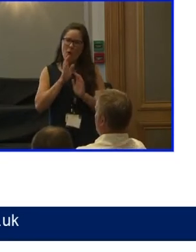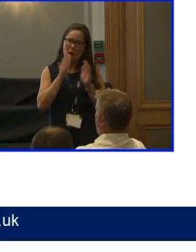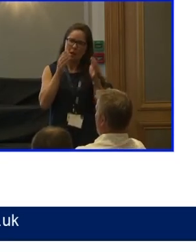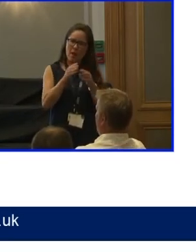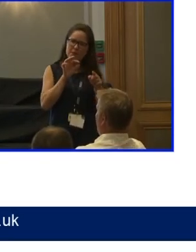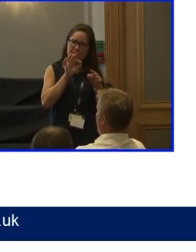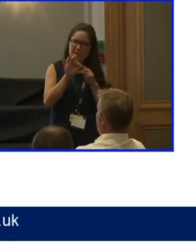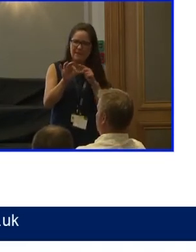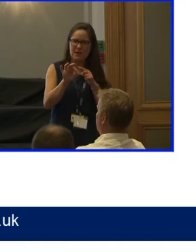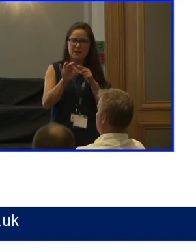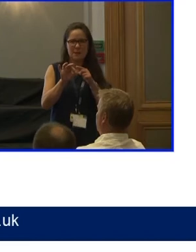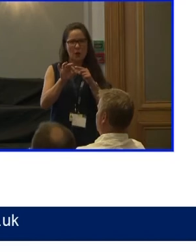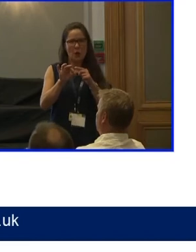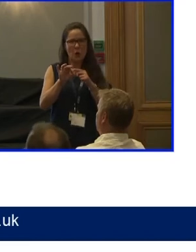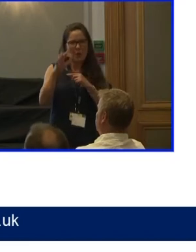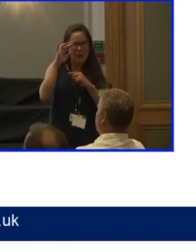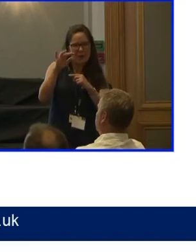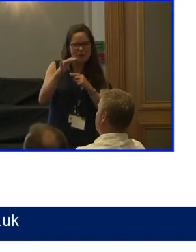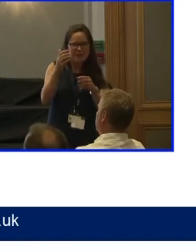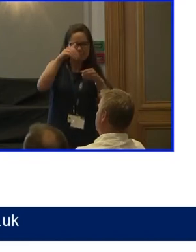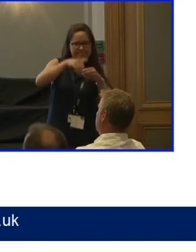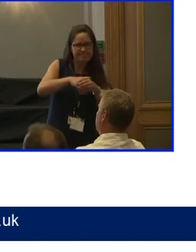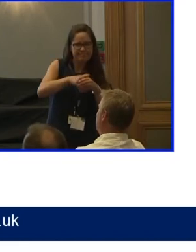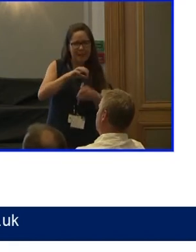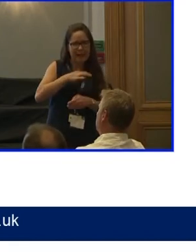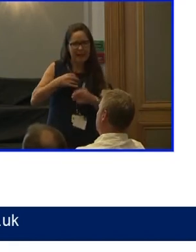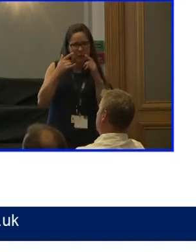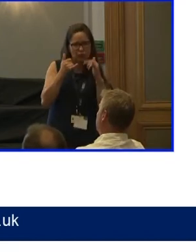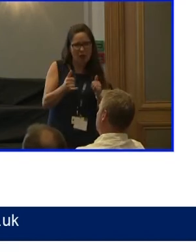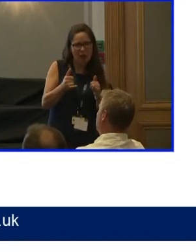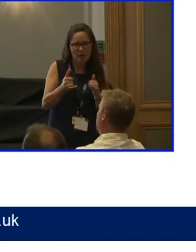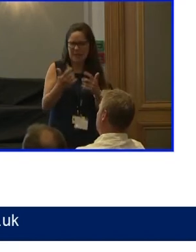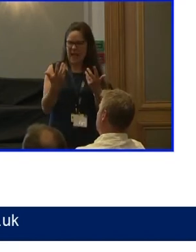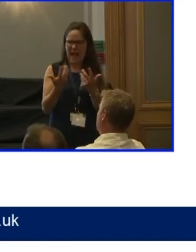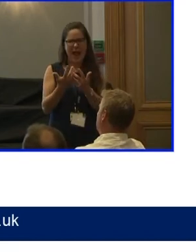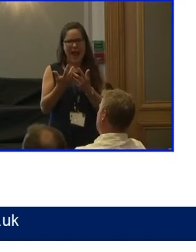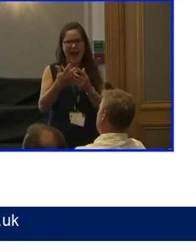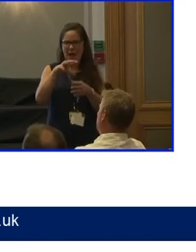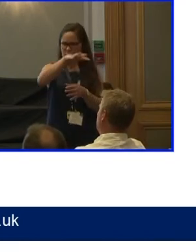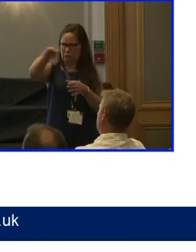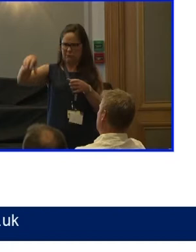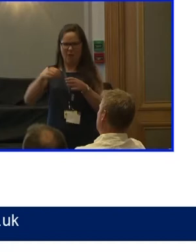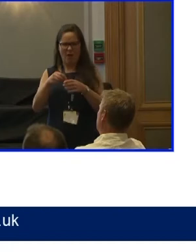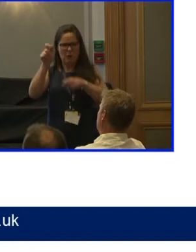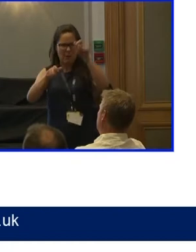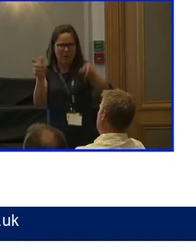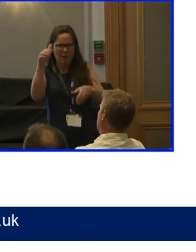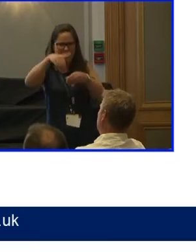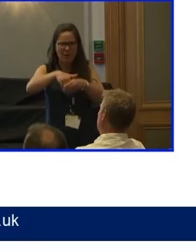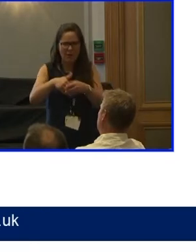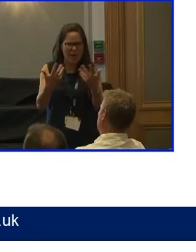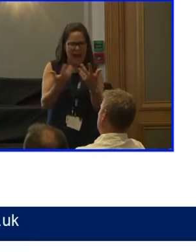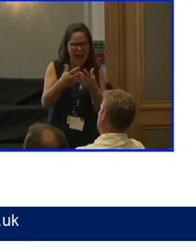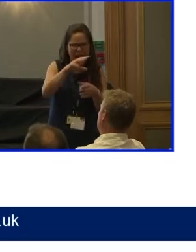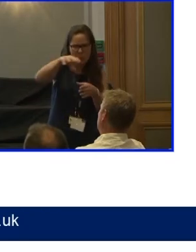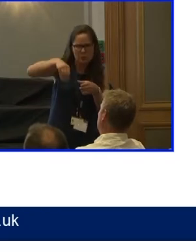different phases of clinical trials. We'll talk a bit about what screening and enrollment of a clinical trial might involve,